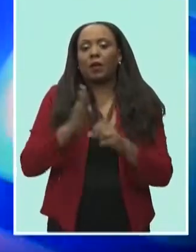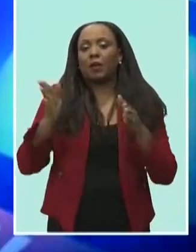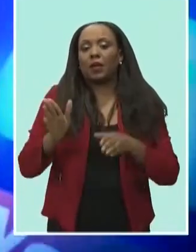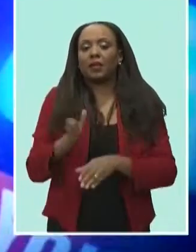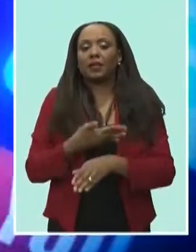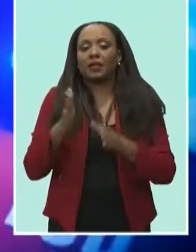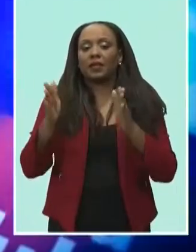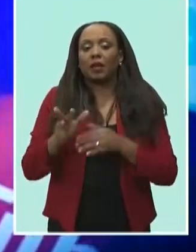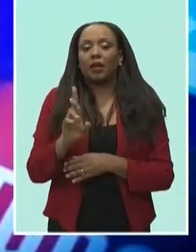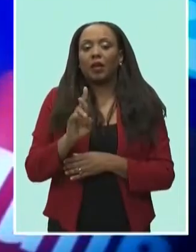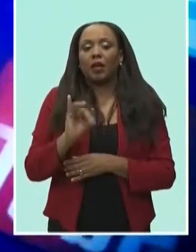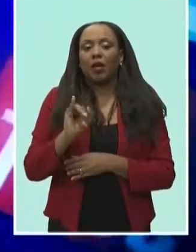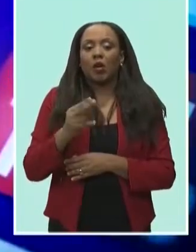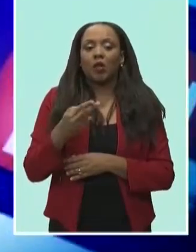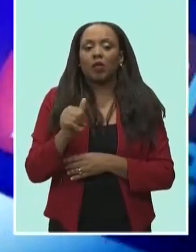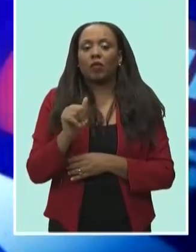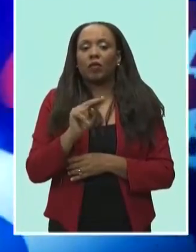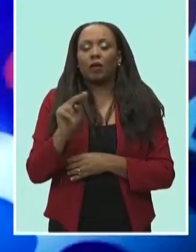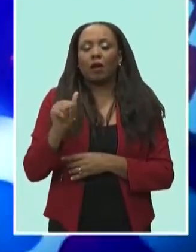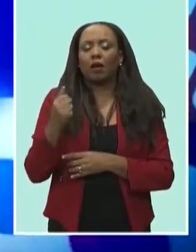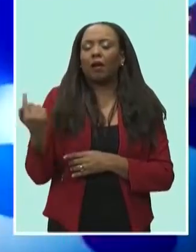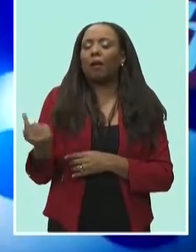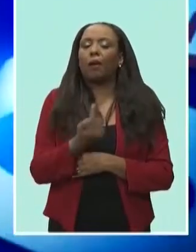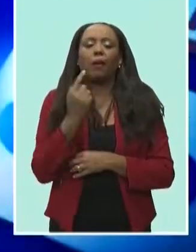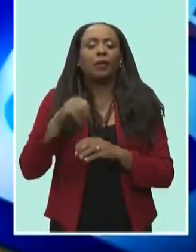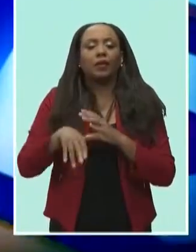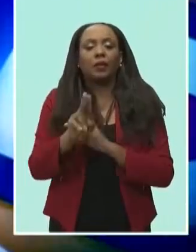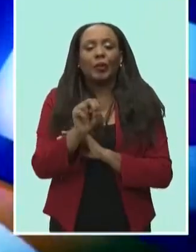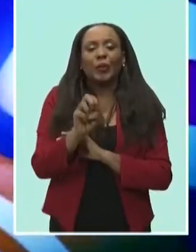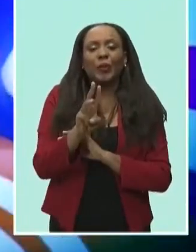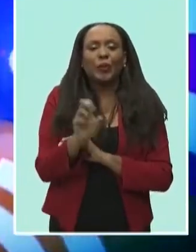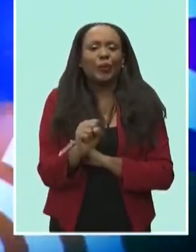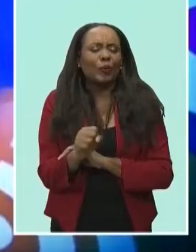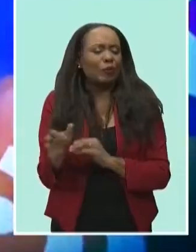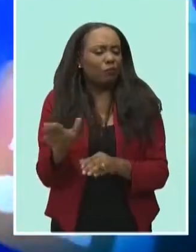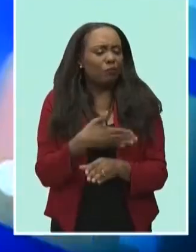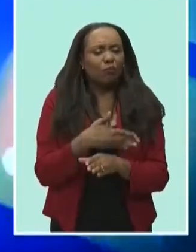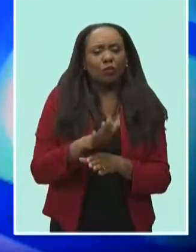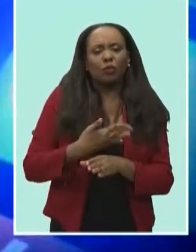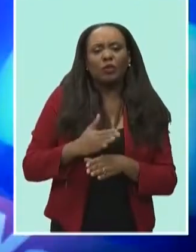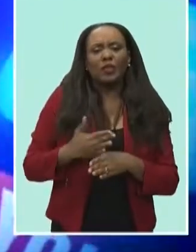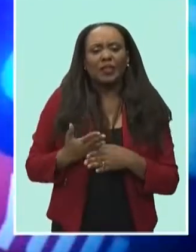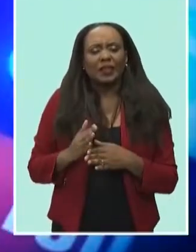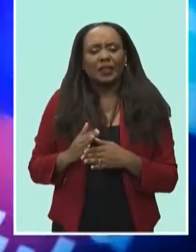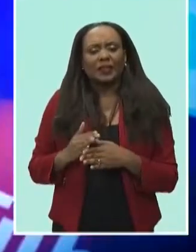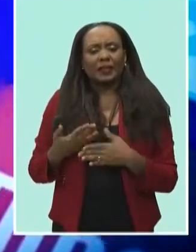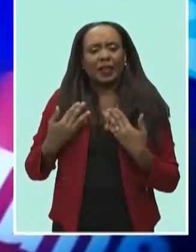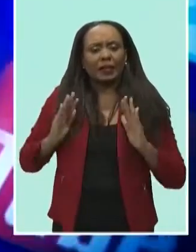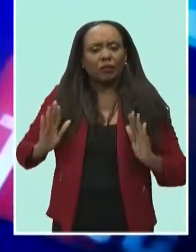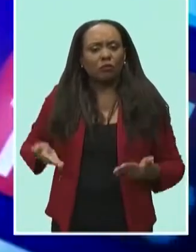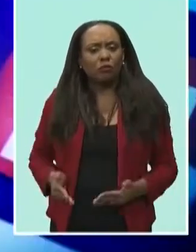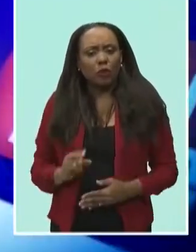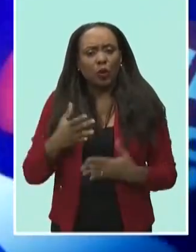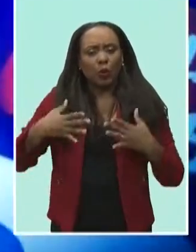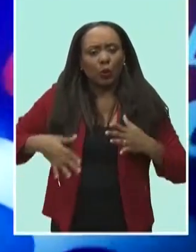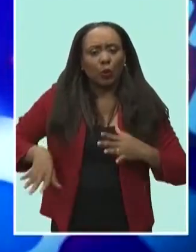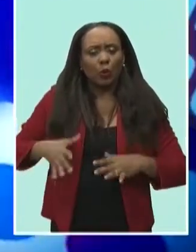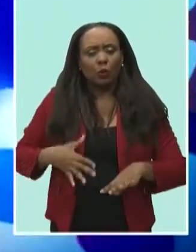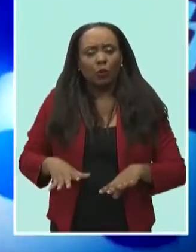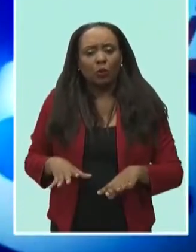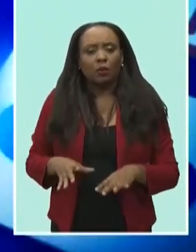is always trending, whether it's for her hits, her fashion choices, or even her lingerie brand. But recently, she